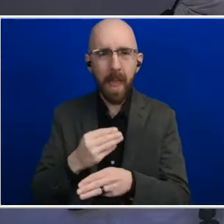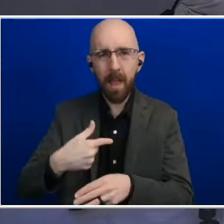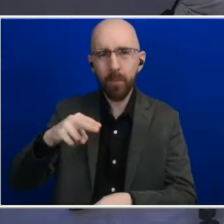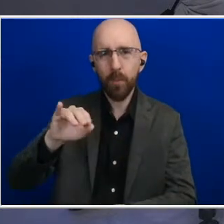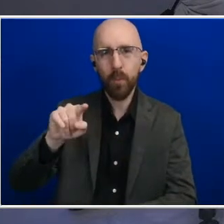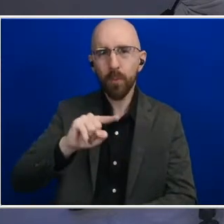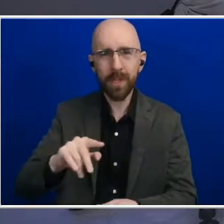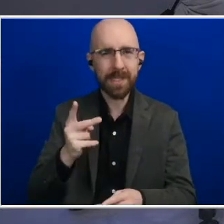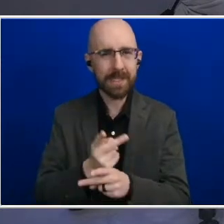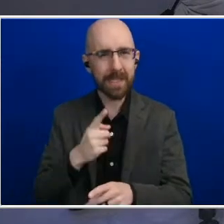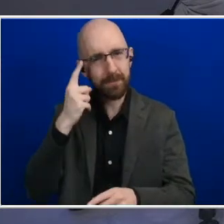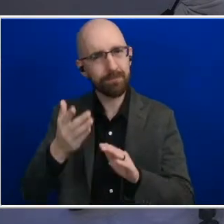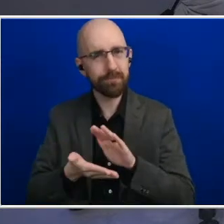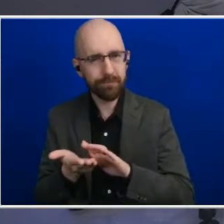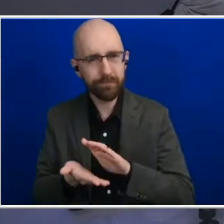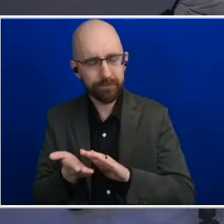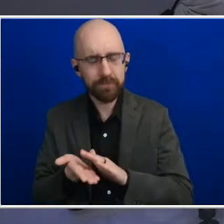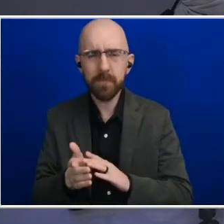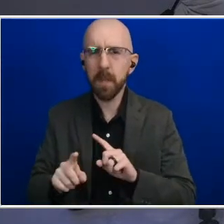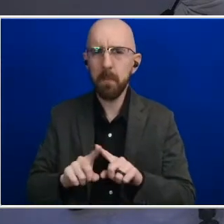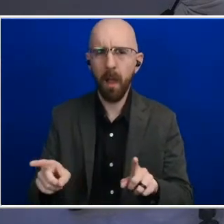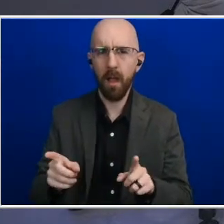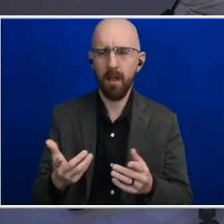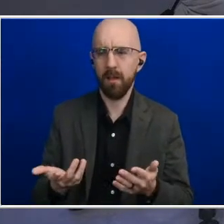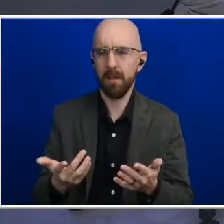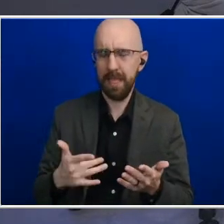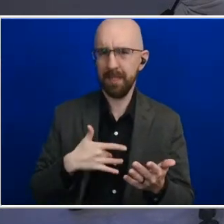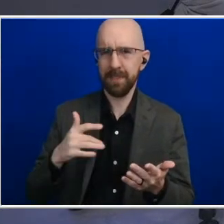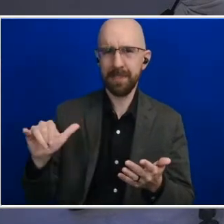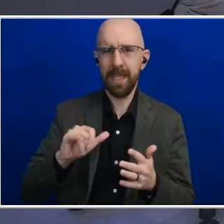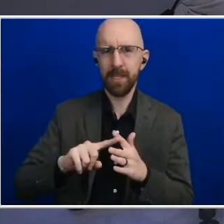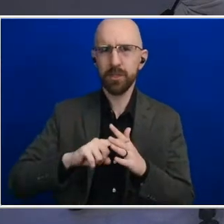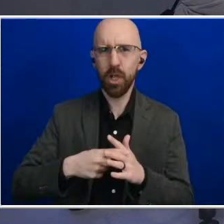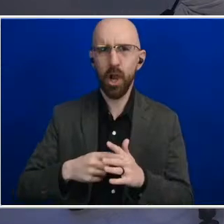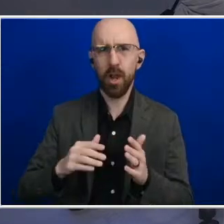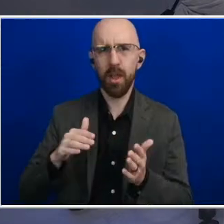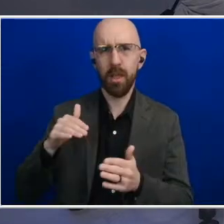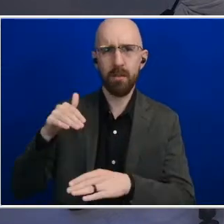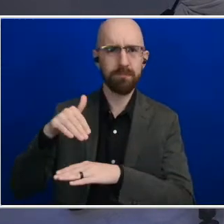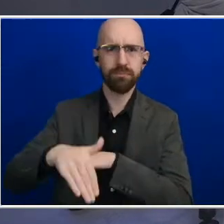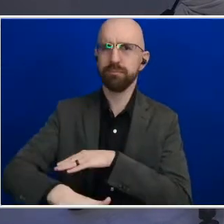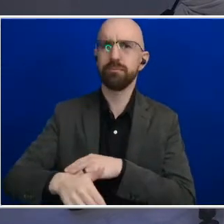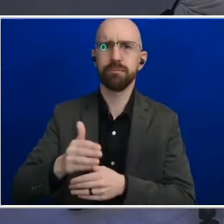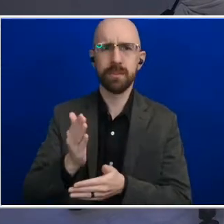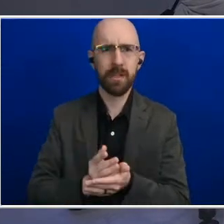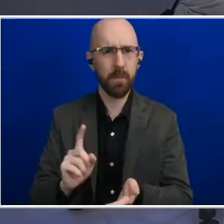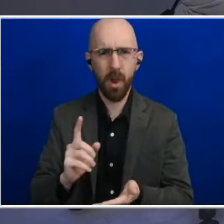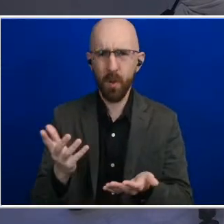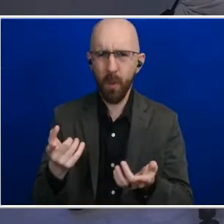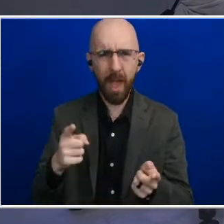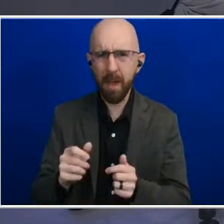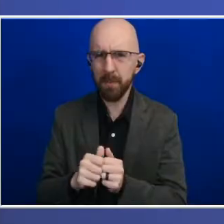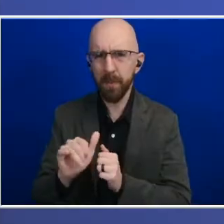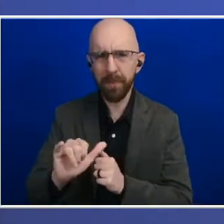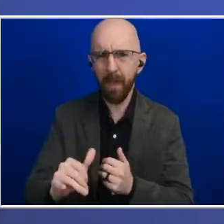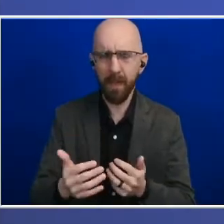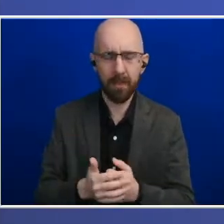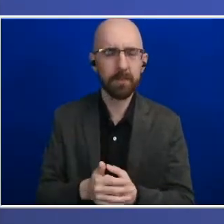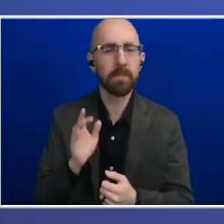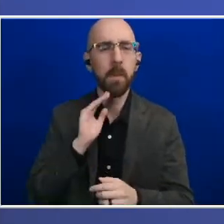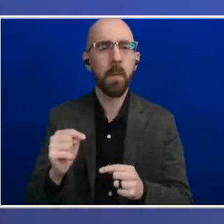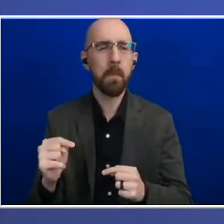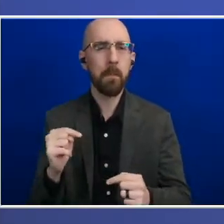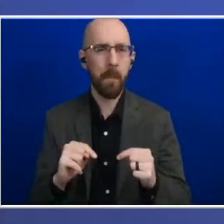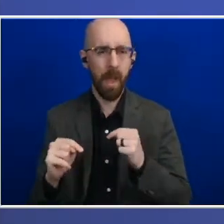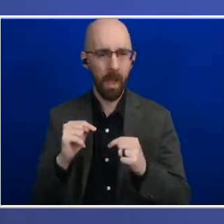But it feels like it starts to slide somewhere there. Well, what happens with that? So let me back it up a little bit. So when I talked